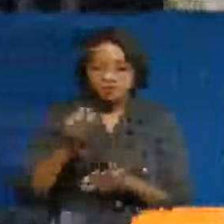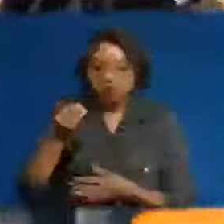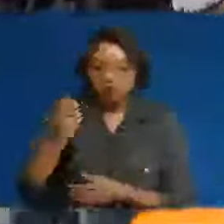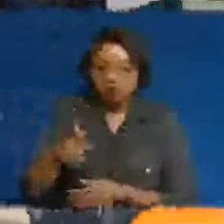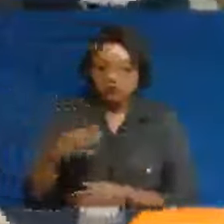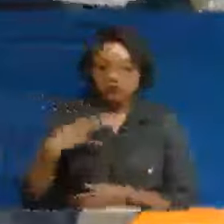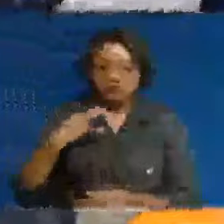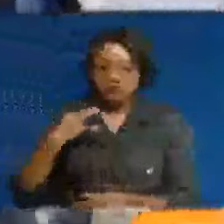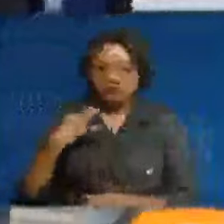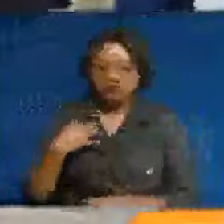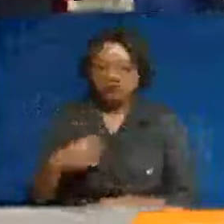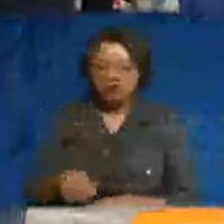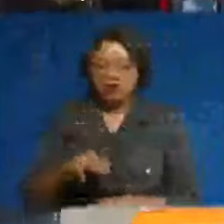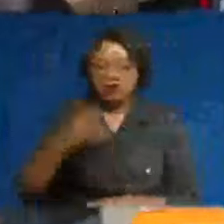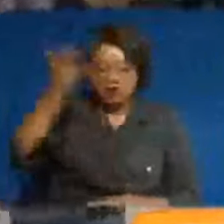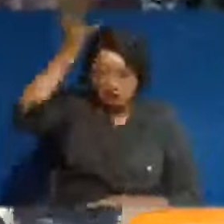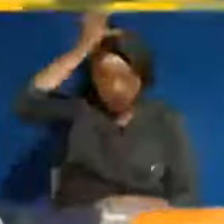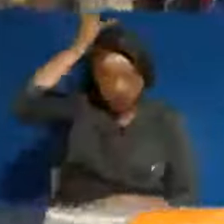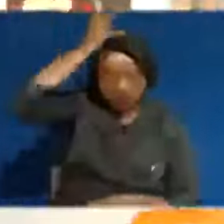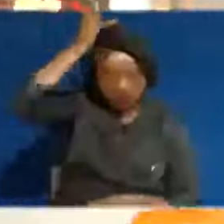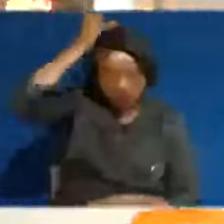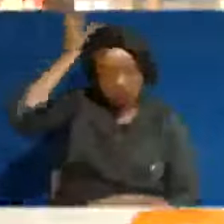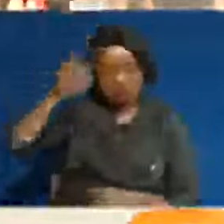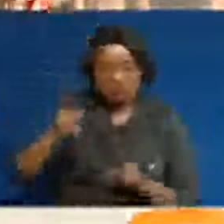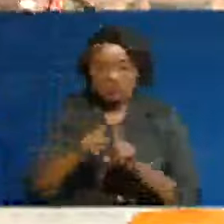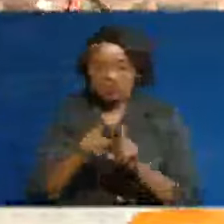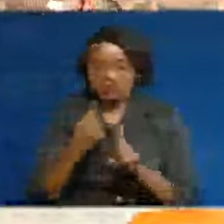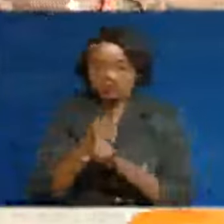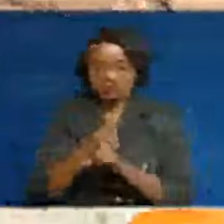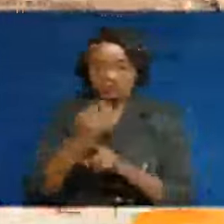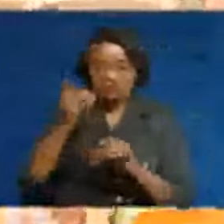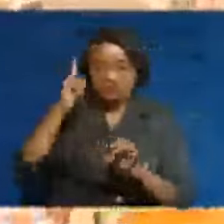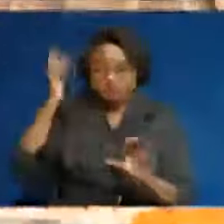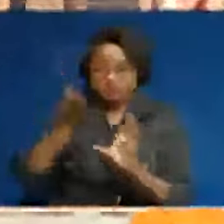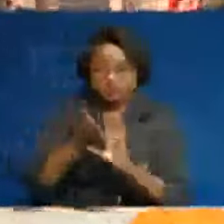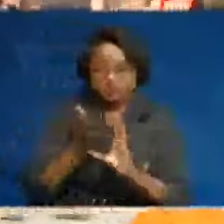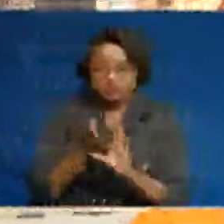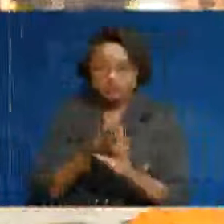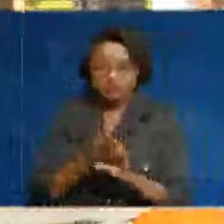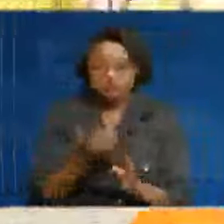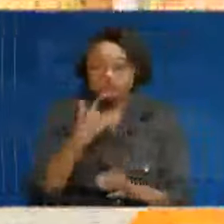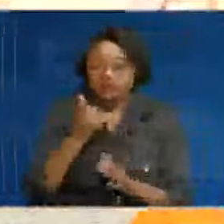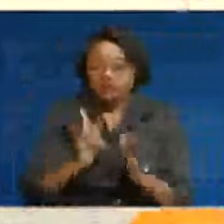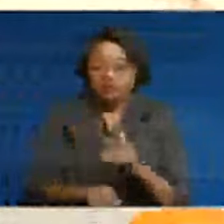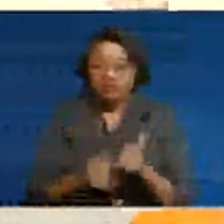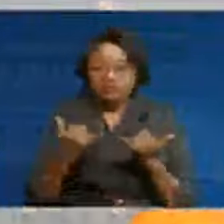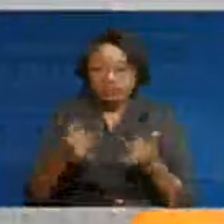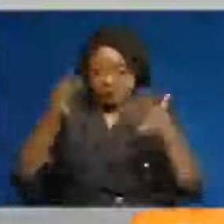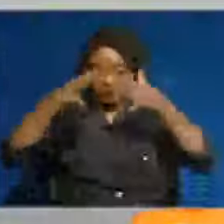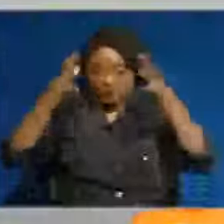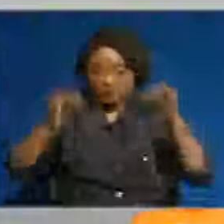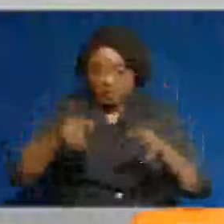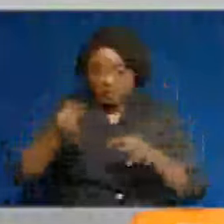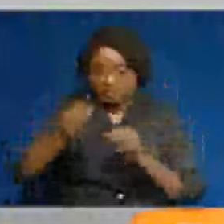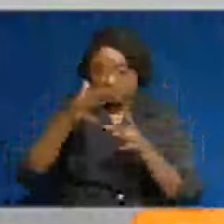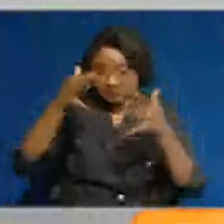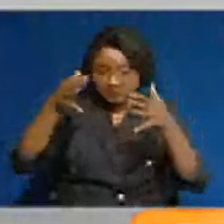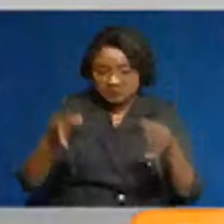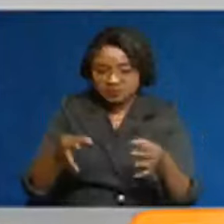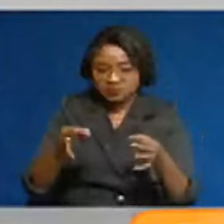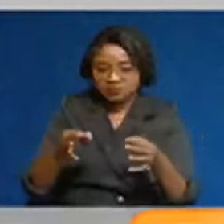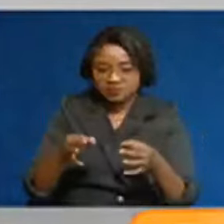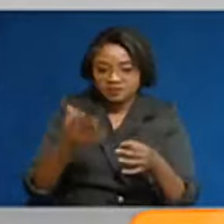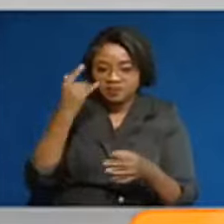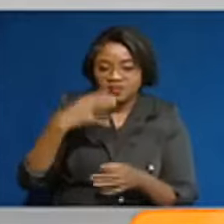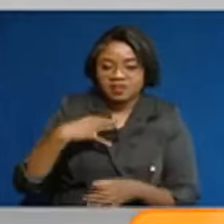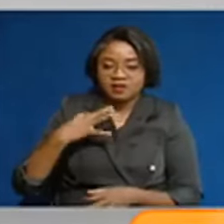nurses, clinical officers, psychologists, among other cadres of medics, say it is taking this decision for the safety of the volunteers in the